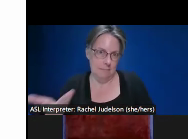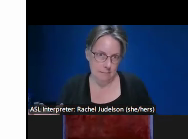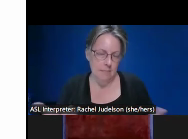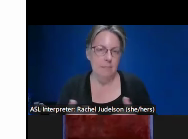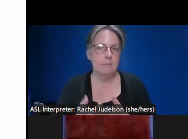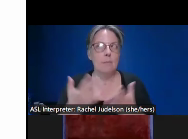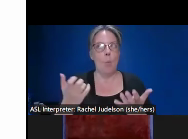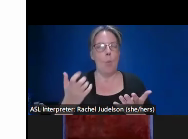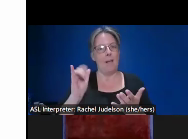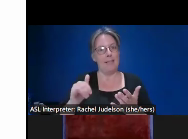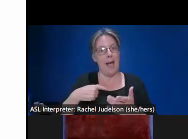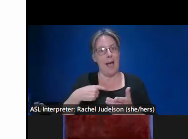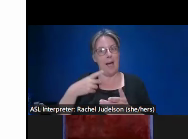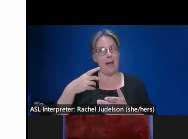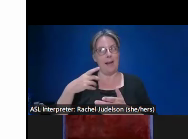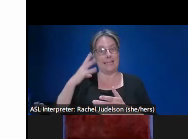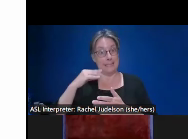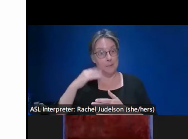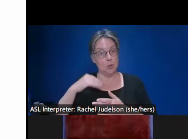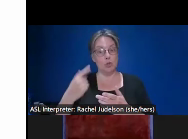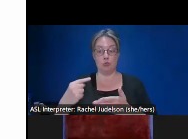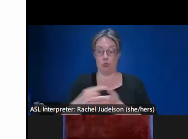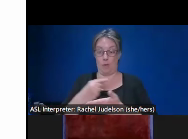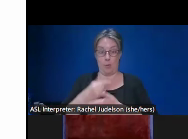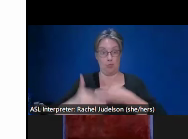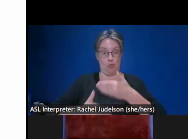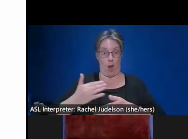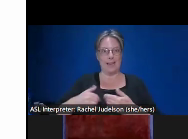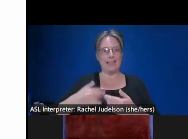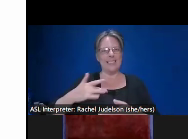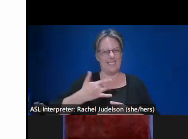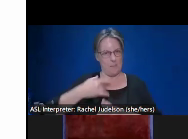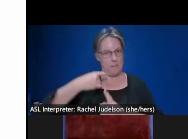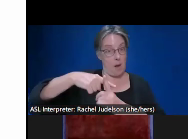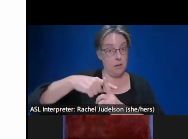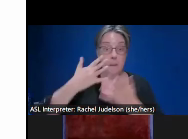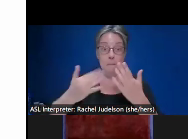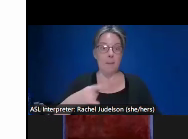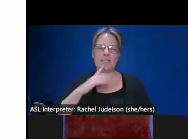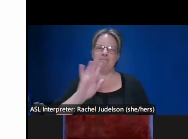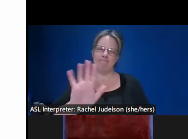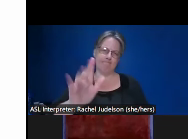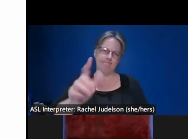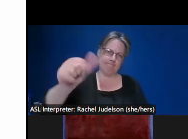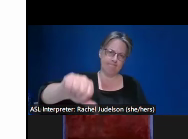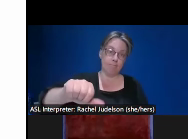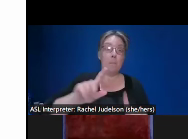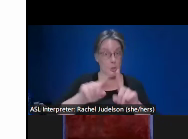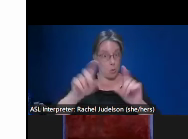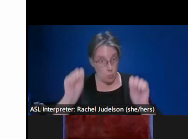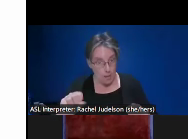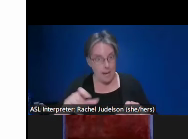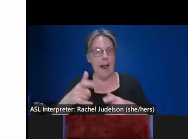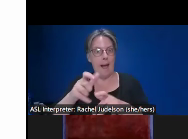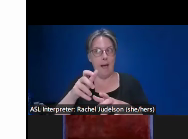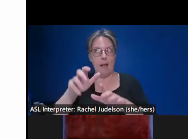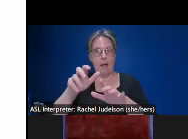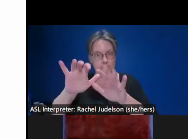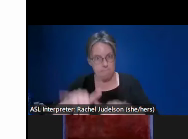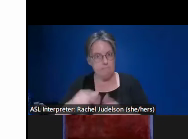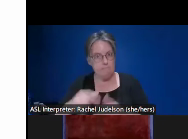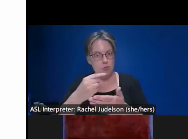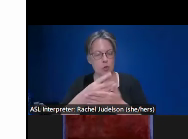there to be a positivity around the review, even if it's a critical review. So you can do that. You can be